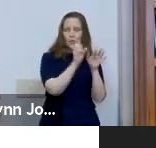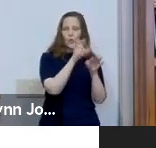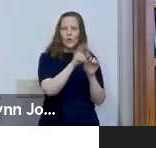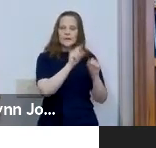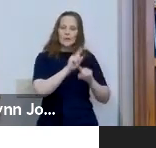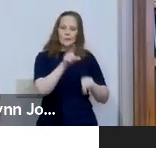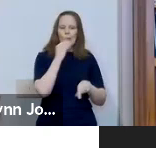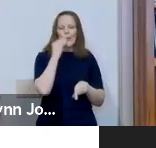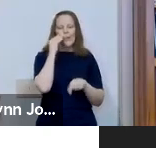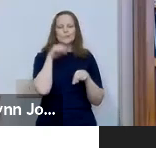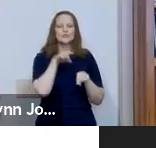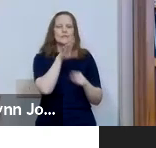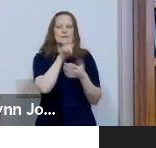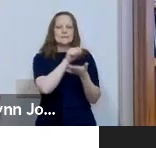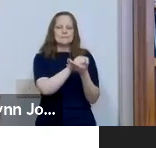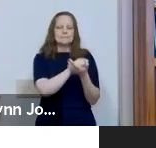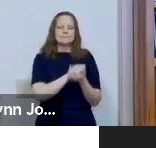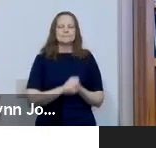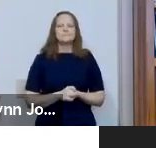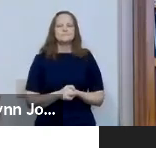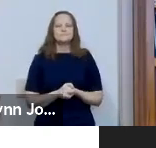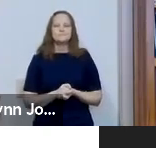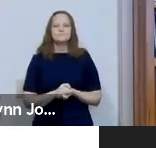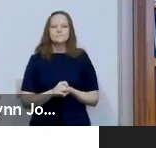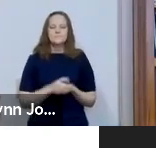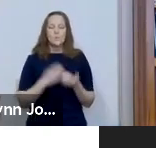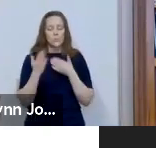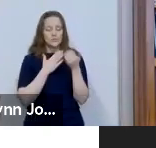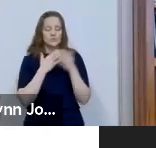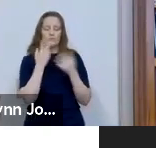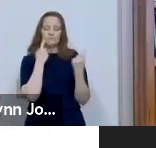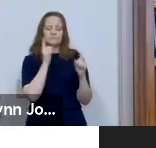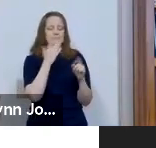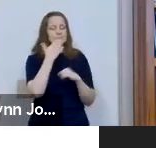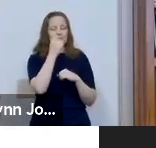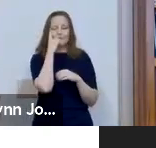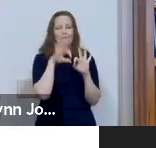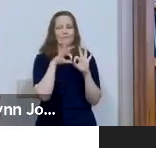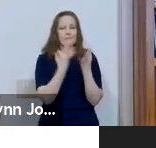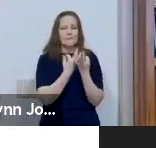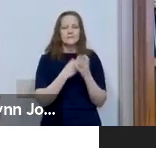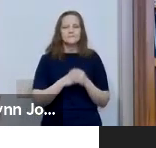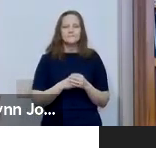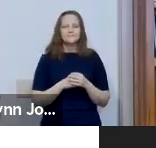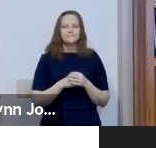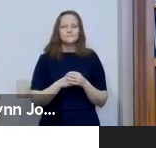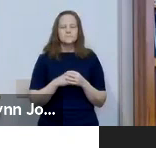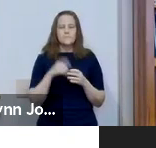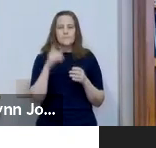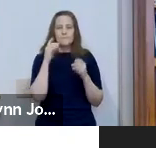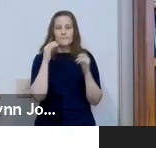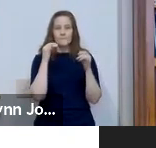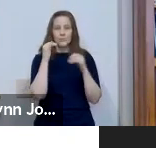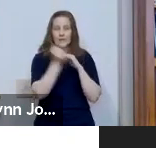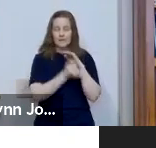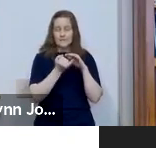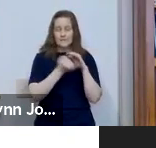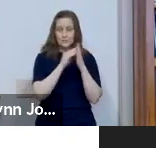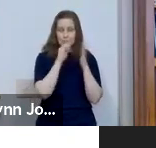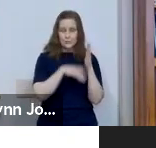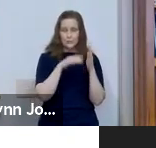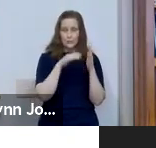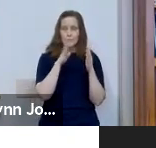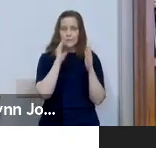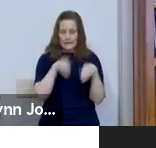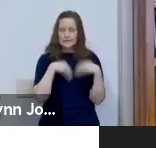go home during that isolation period, whichever works better for them and their family. For those students that are isolating or quarantining, we will be able